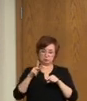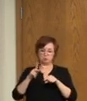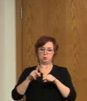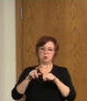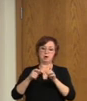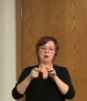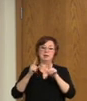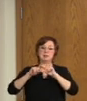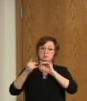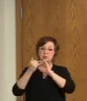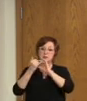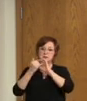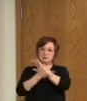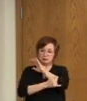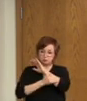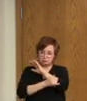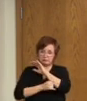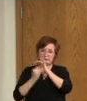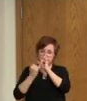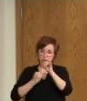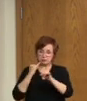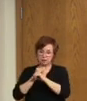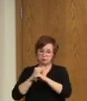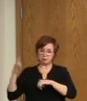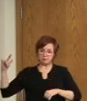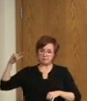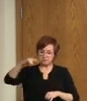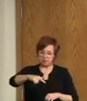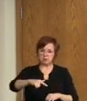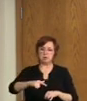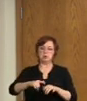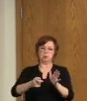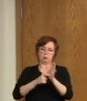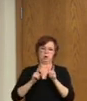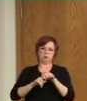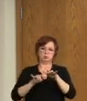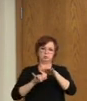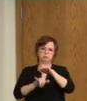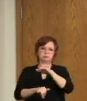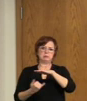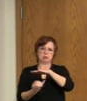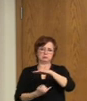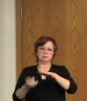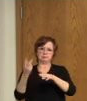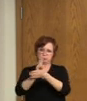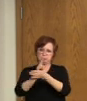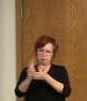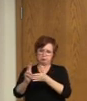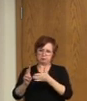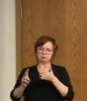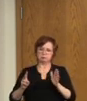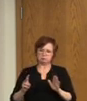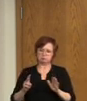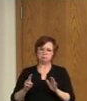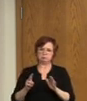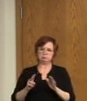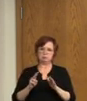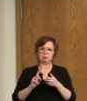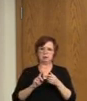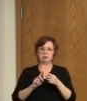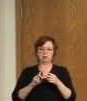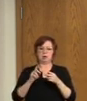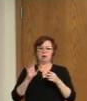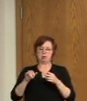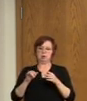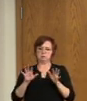So we have a very robust system in place to, check for any risk of importation from the